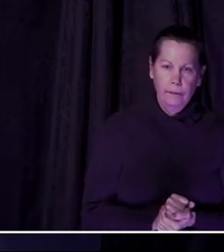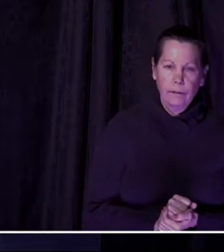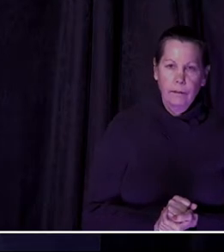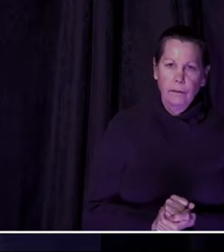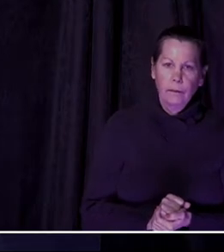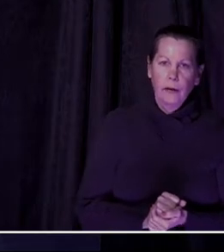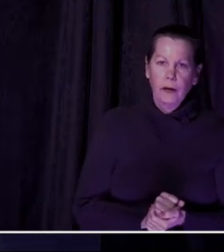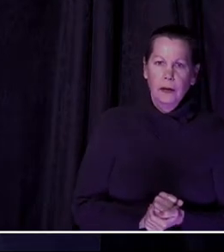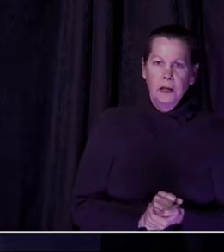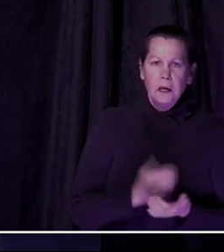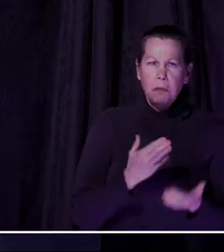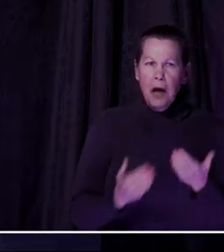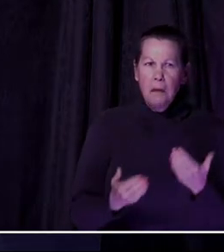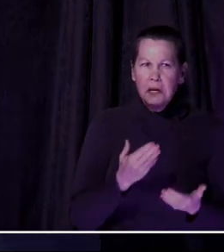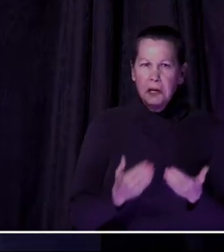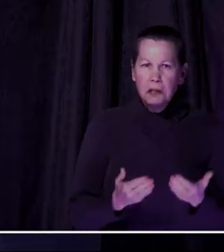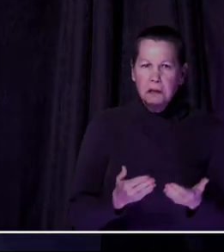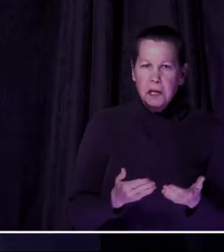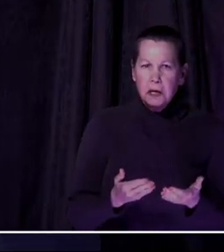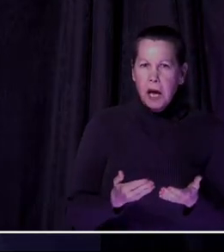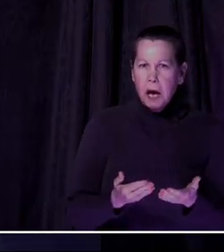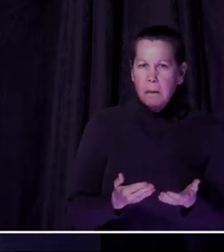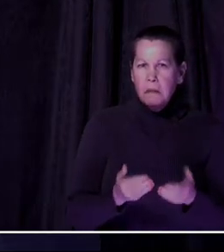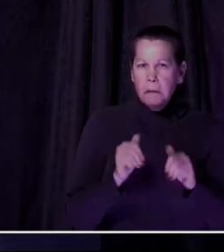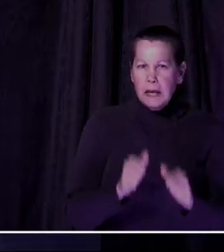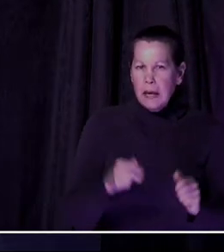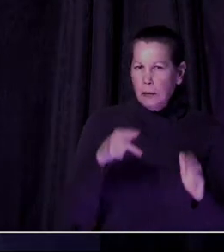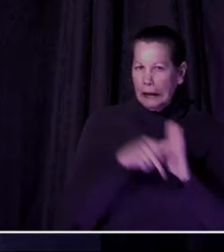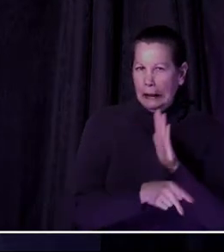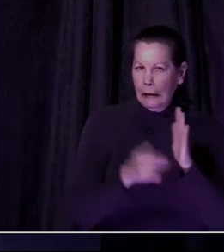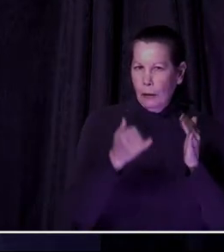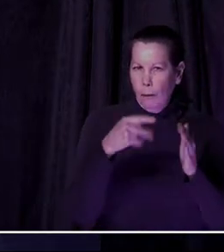He'll probably be more lenient, but we can kill him, kill Paul.